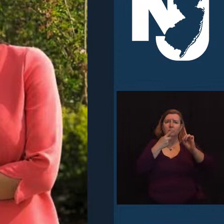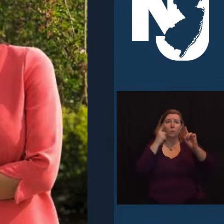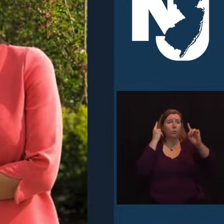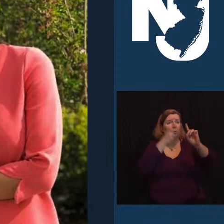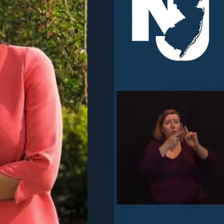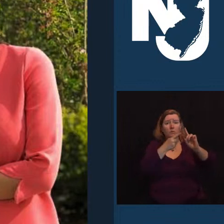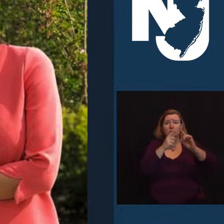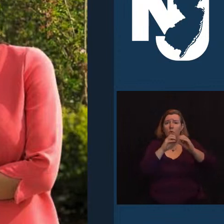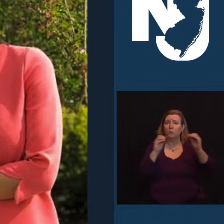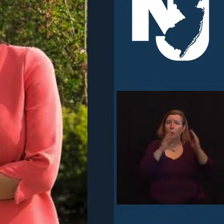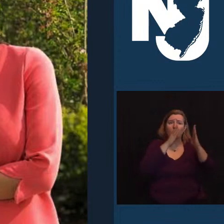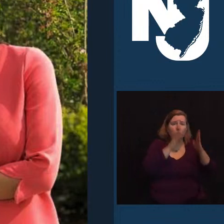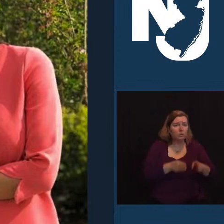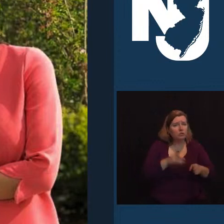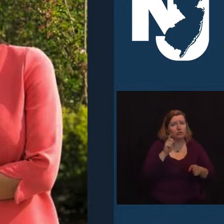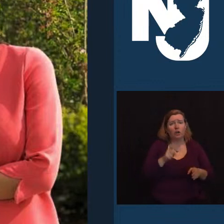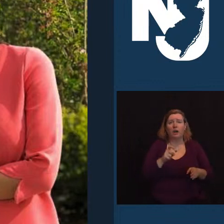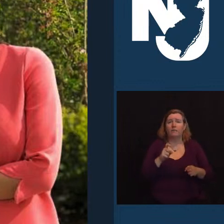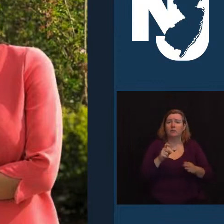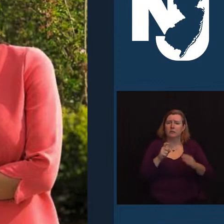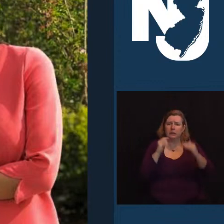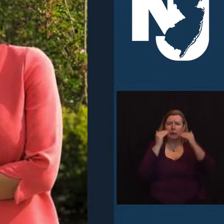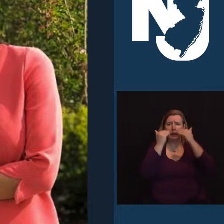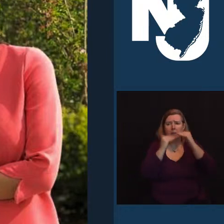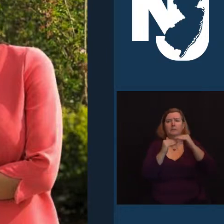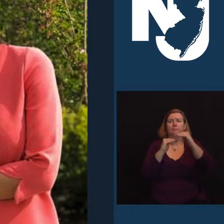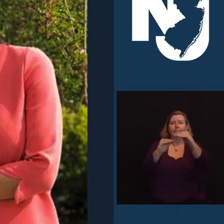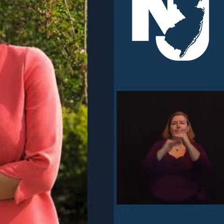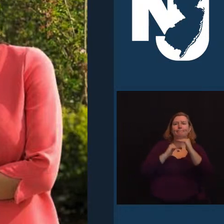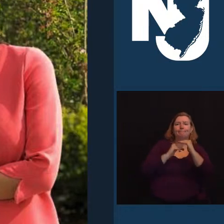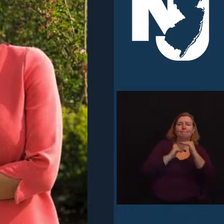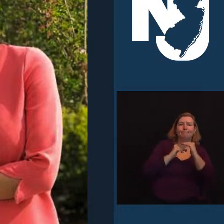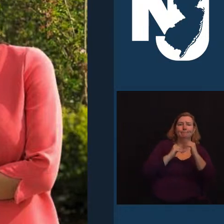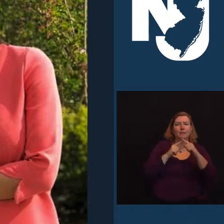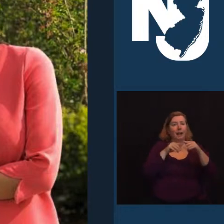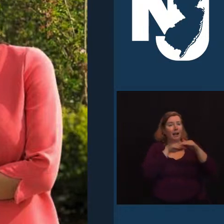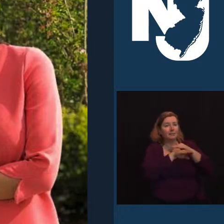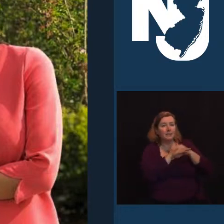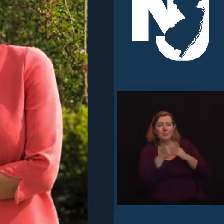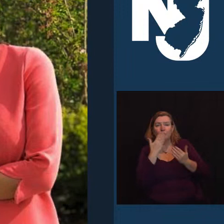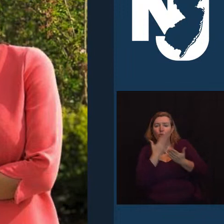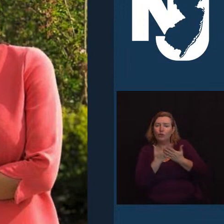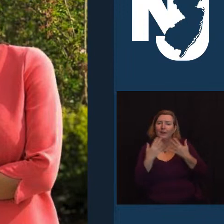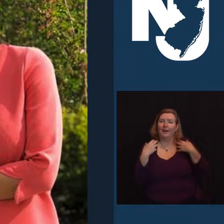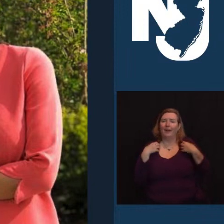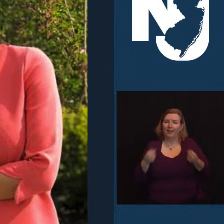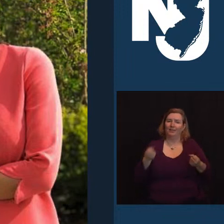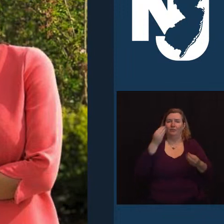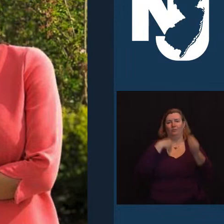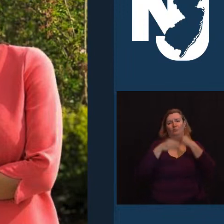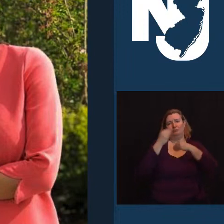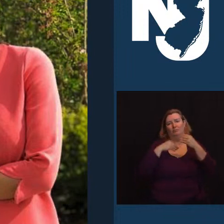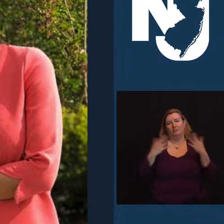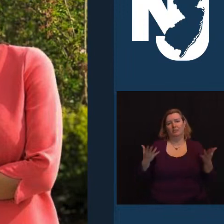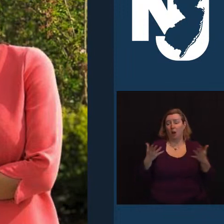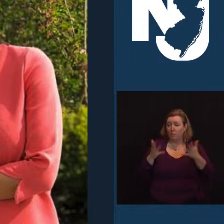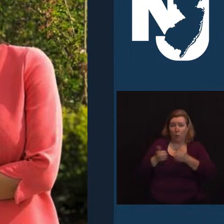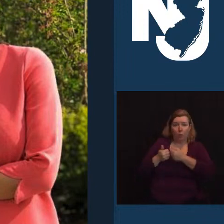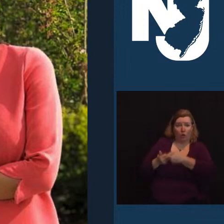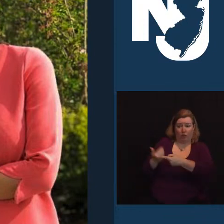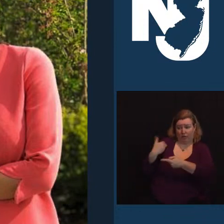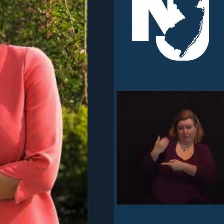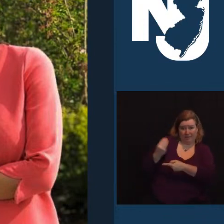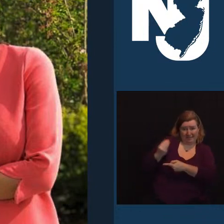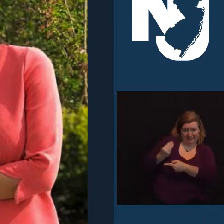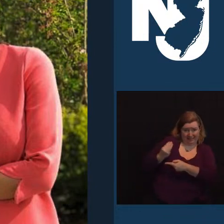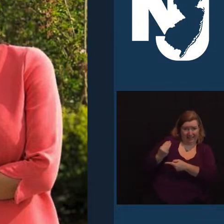it comes to access to healthy, hearty meals. I caught up with Legia on Monday, had a great conversation.